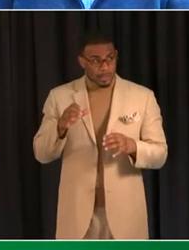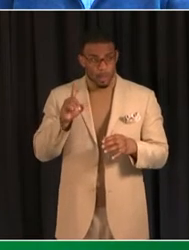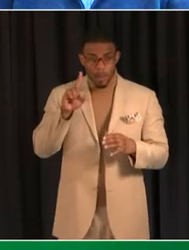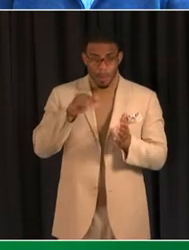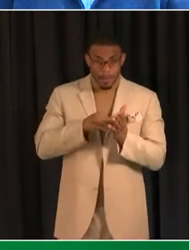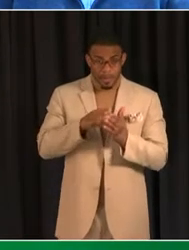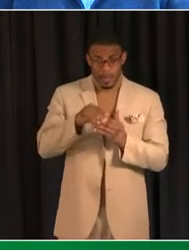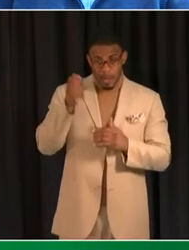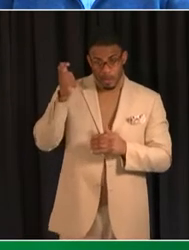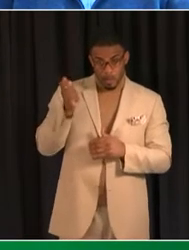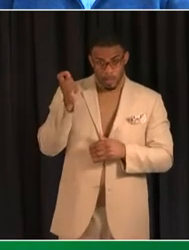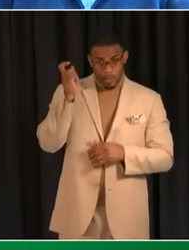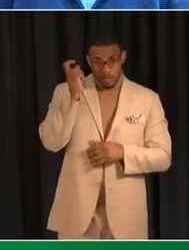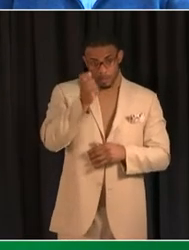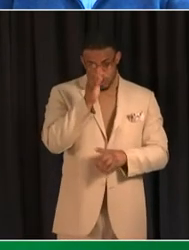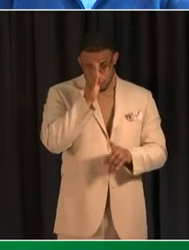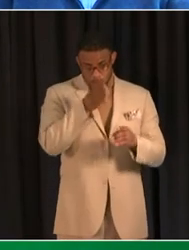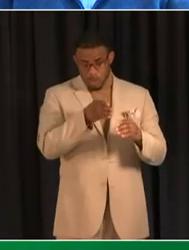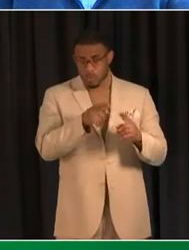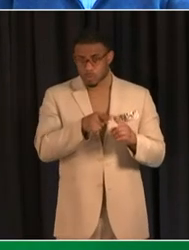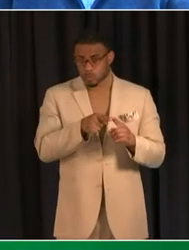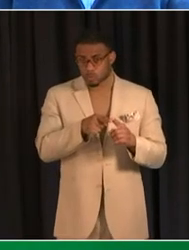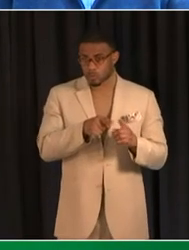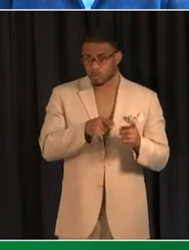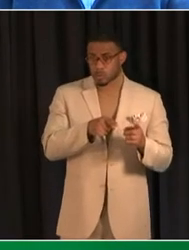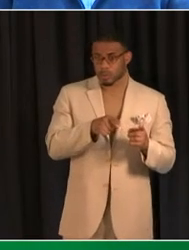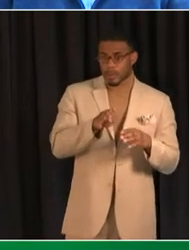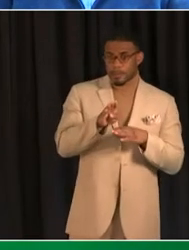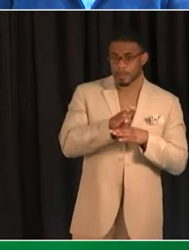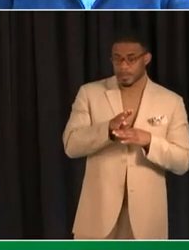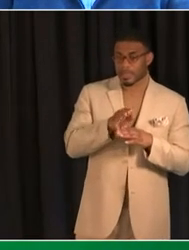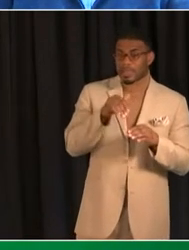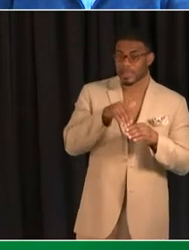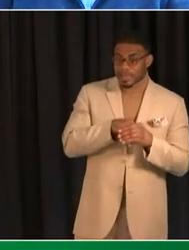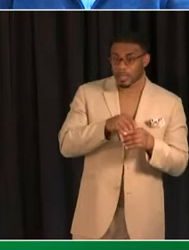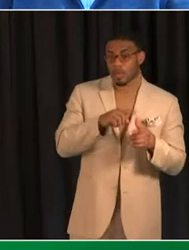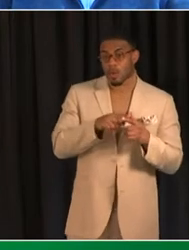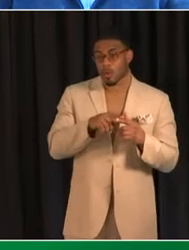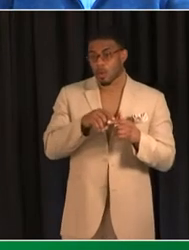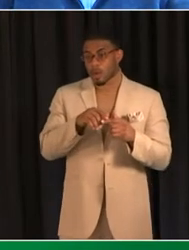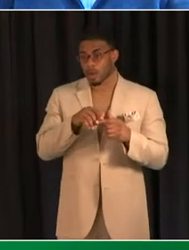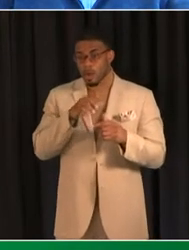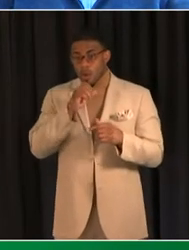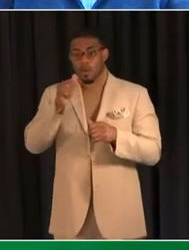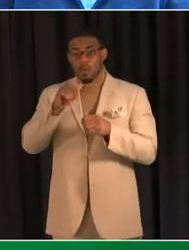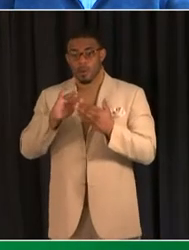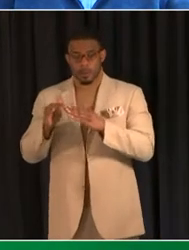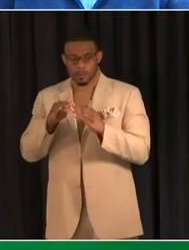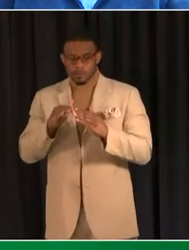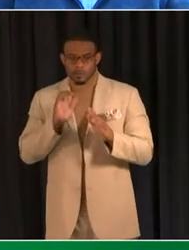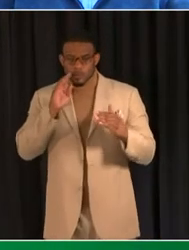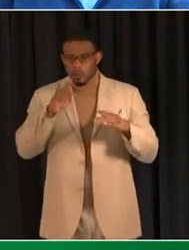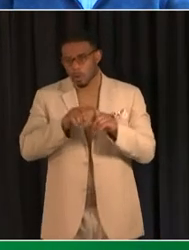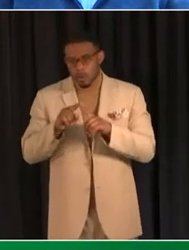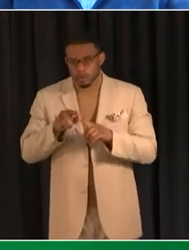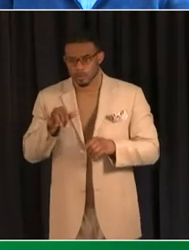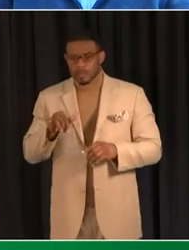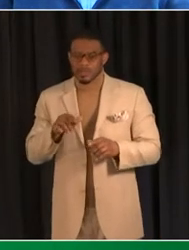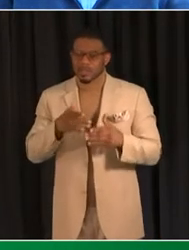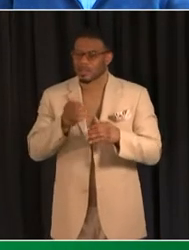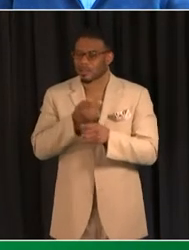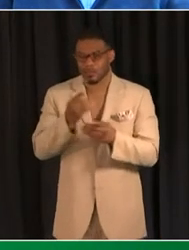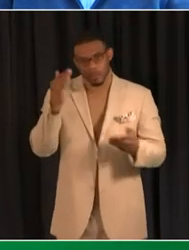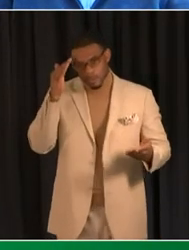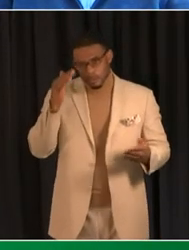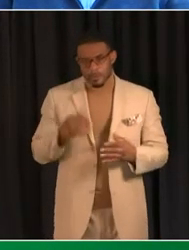a $1 million grant targeted to businesses in our neighborhood, which we hope would also help. And